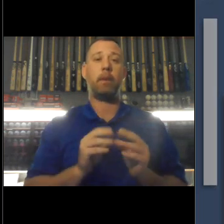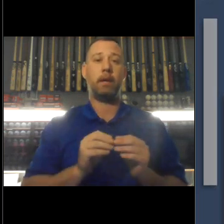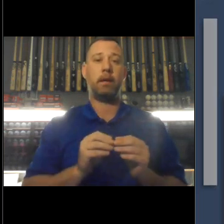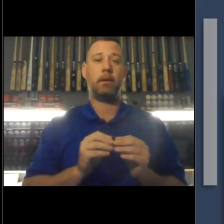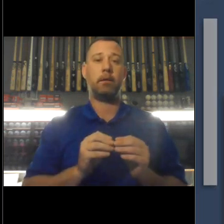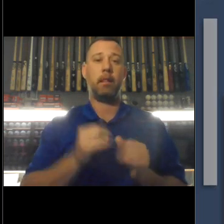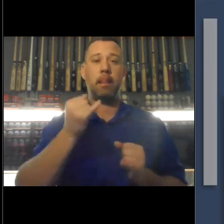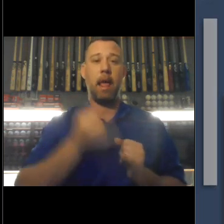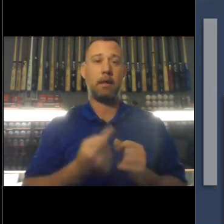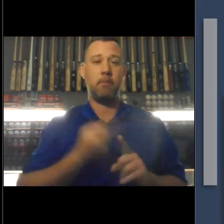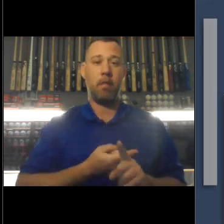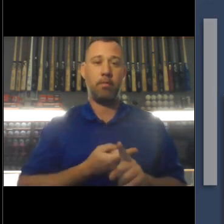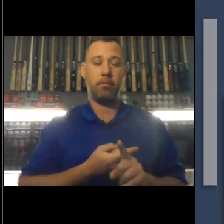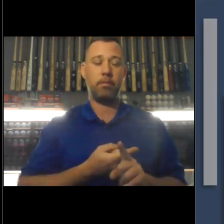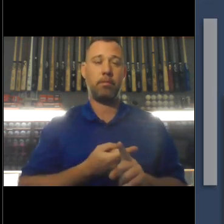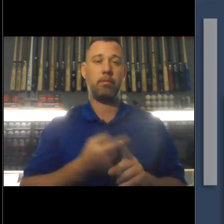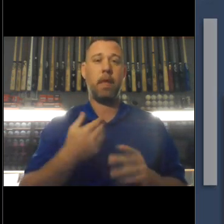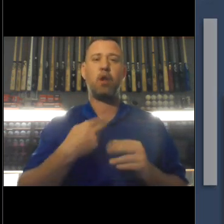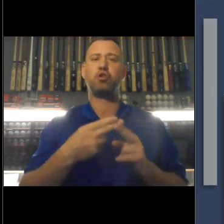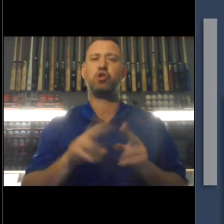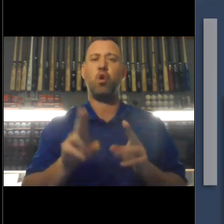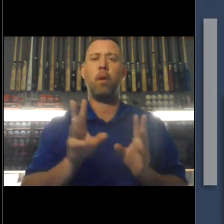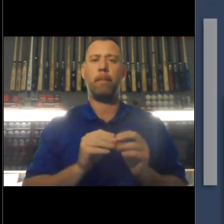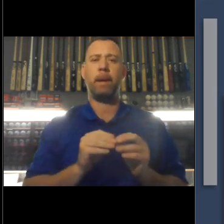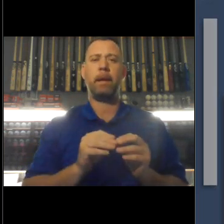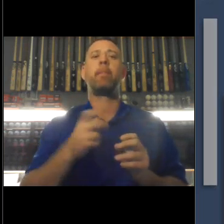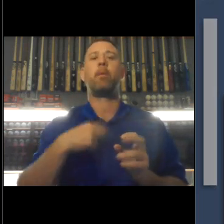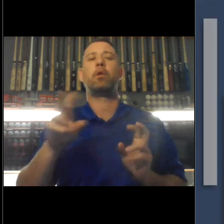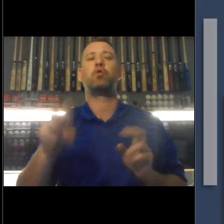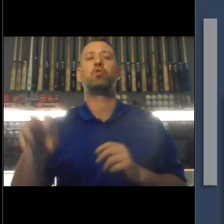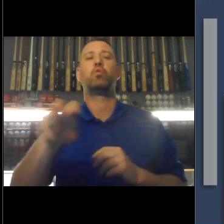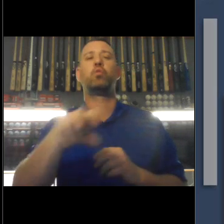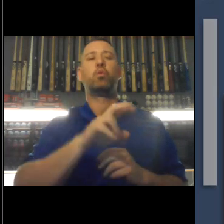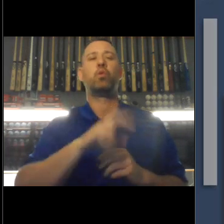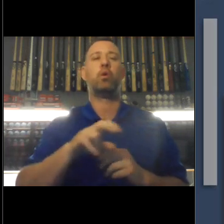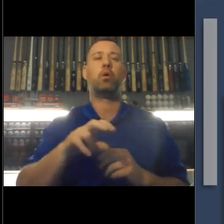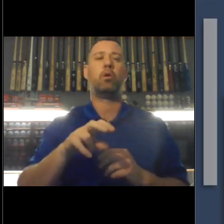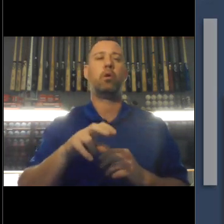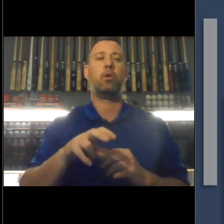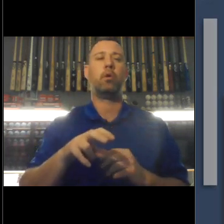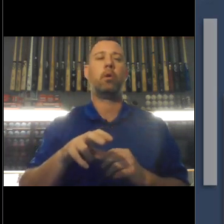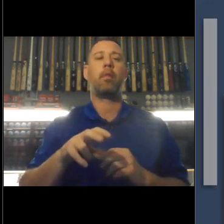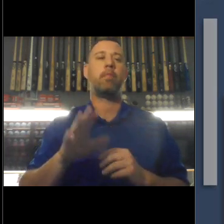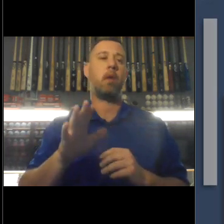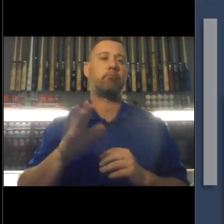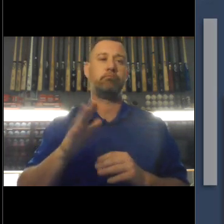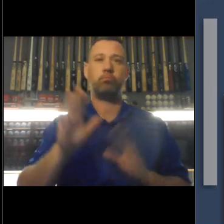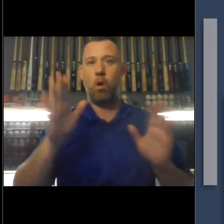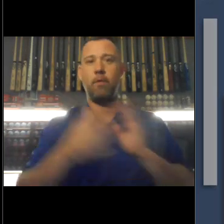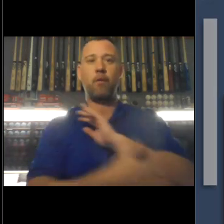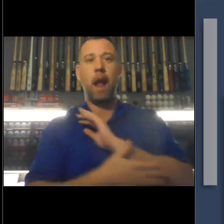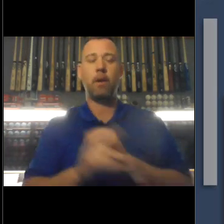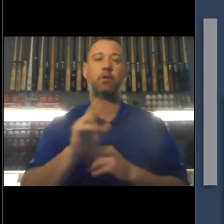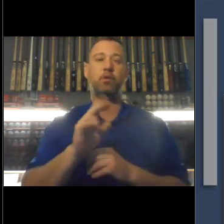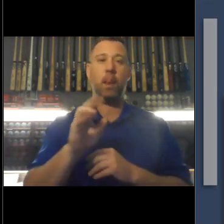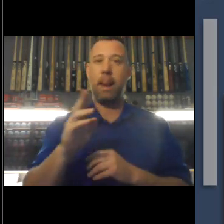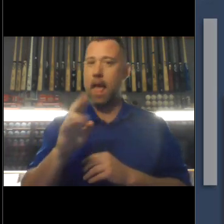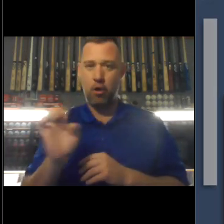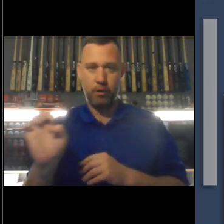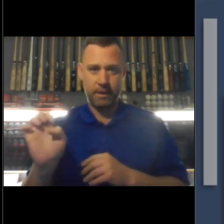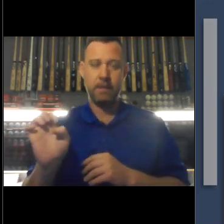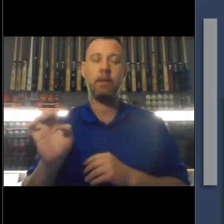last month, where we had a short meeting, but then we got to tour the great county of Tulare County and saw all the wonderful things